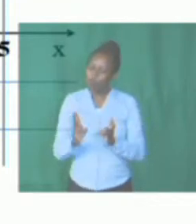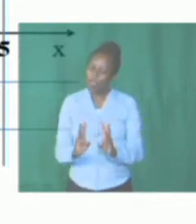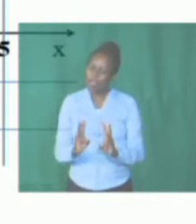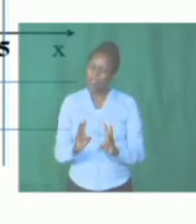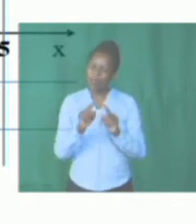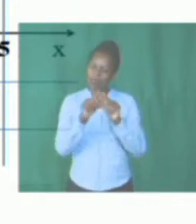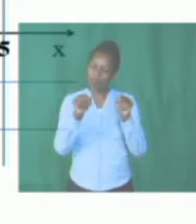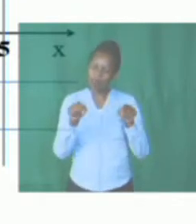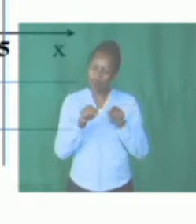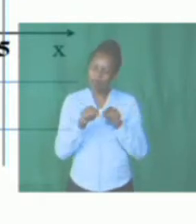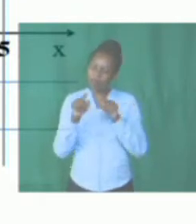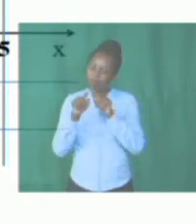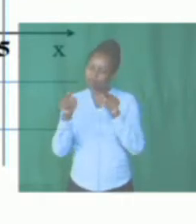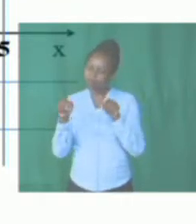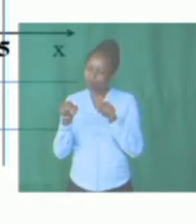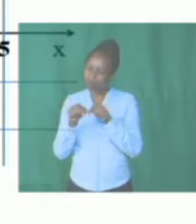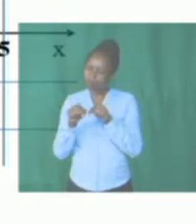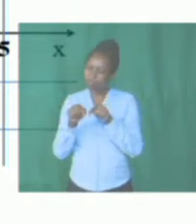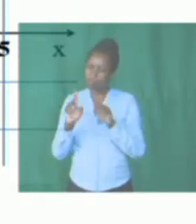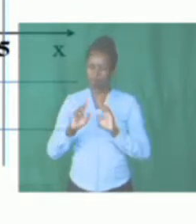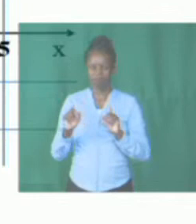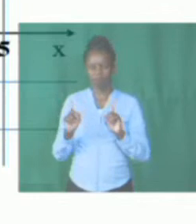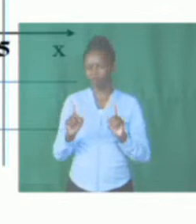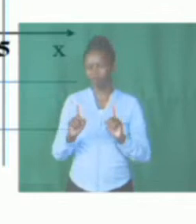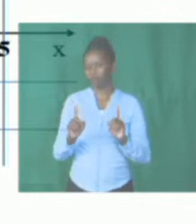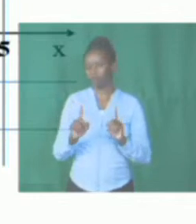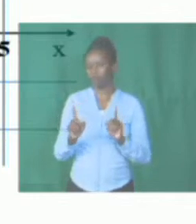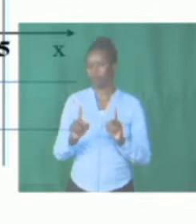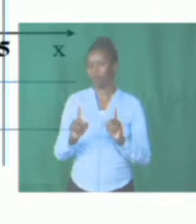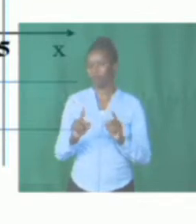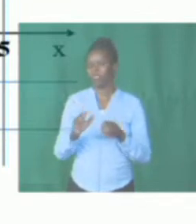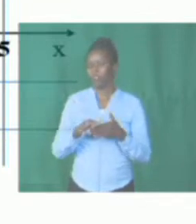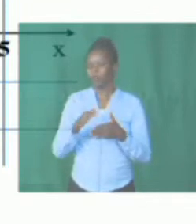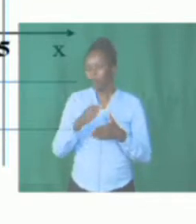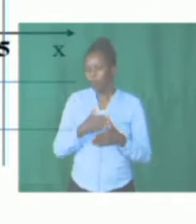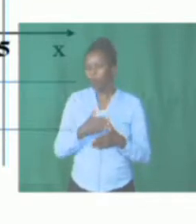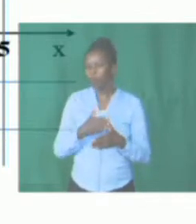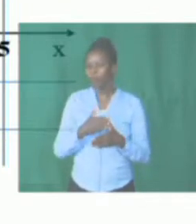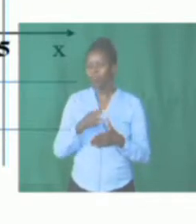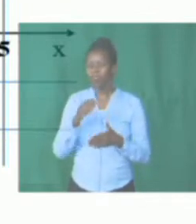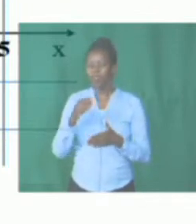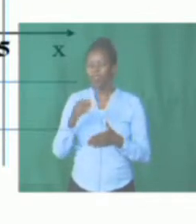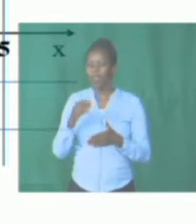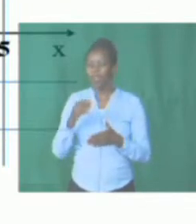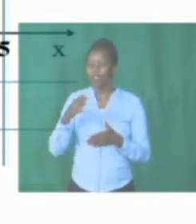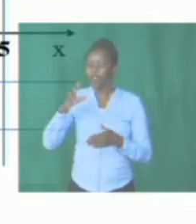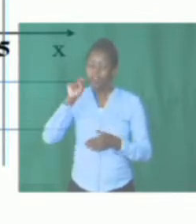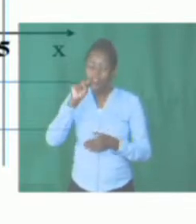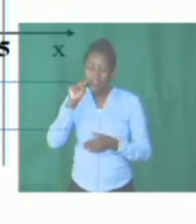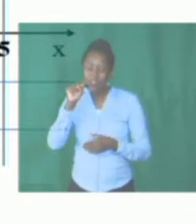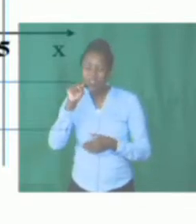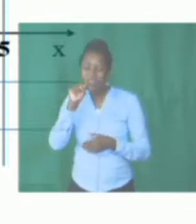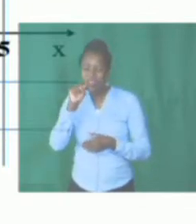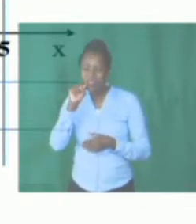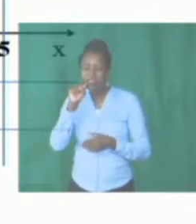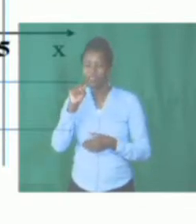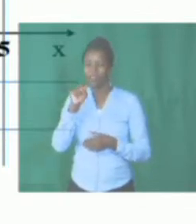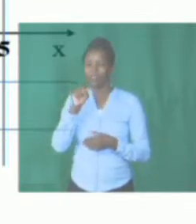segment, I don't normally like it, okay? Because there is something that you need to